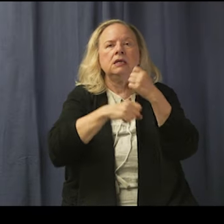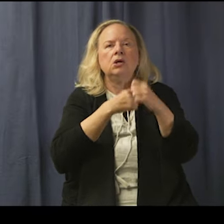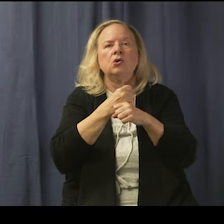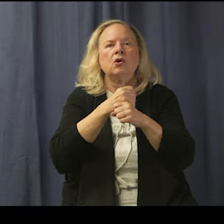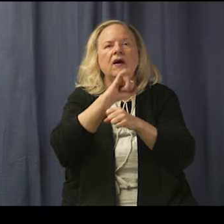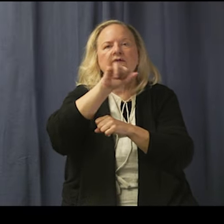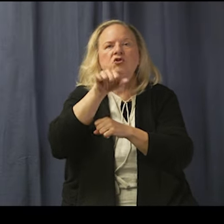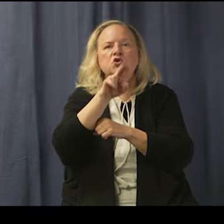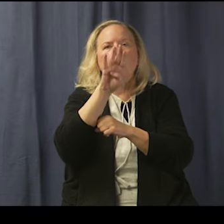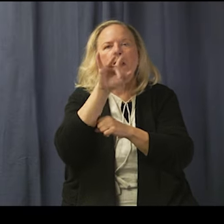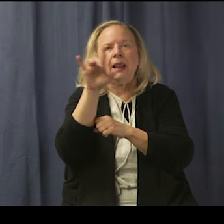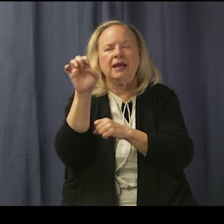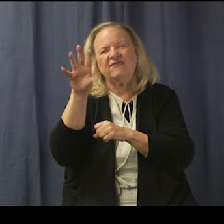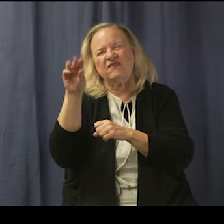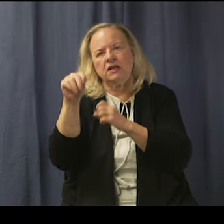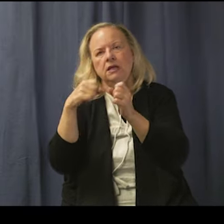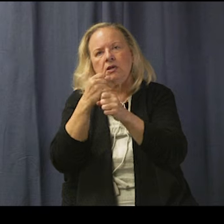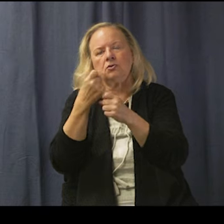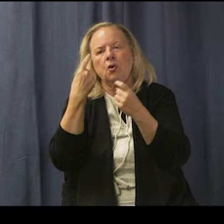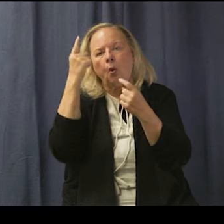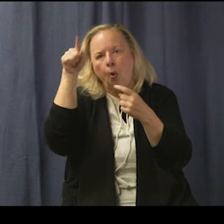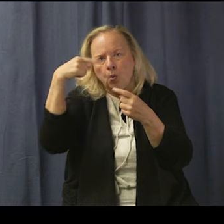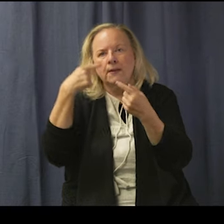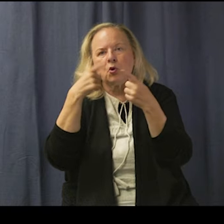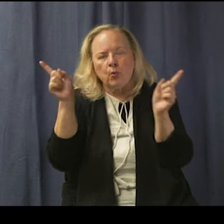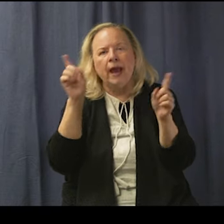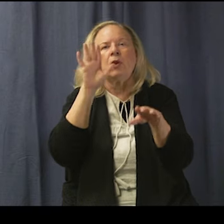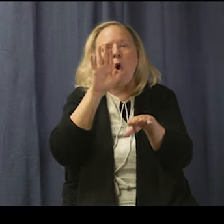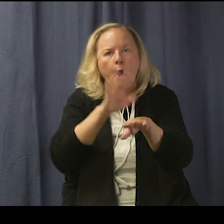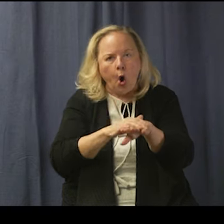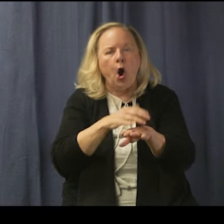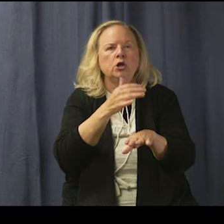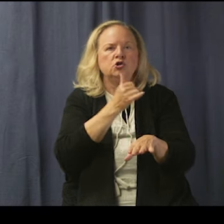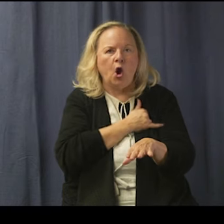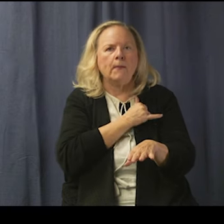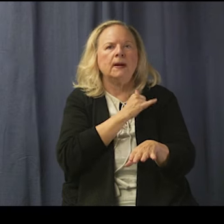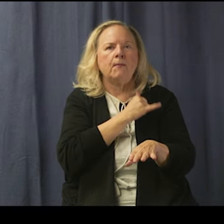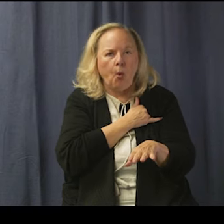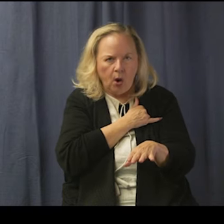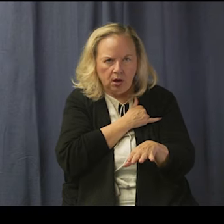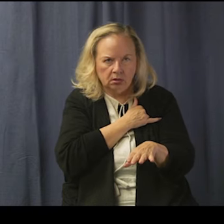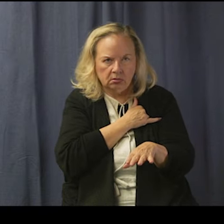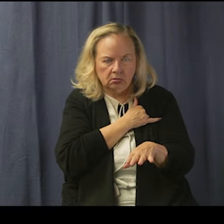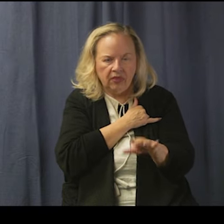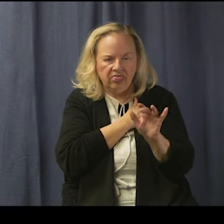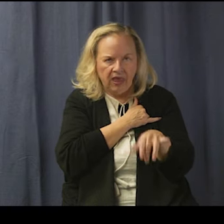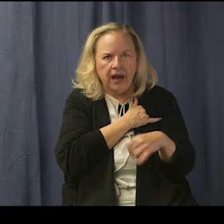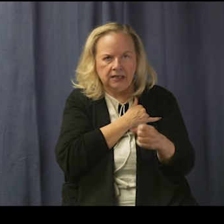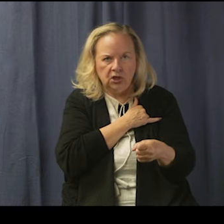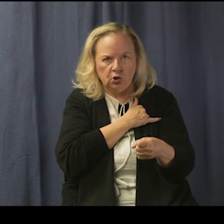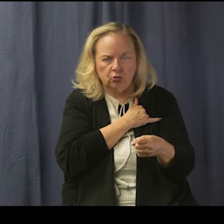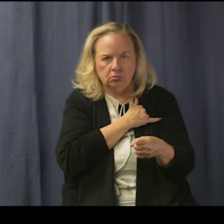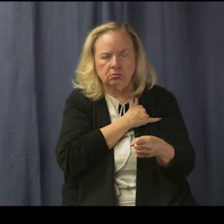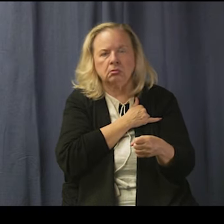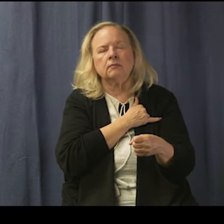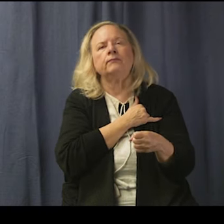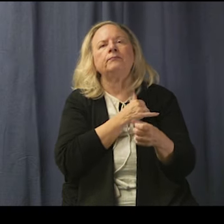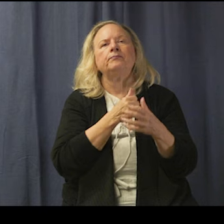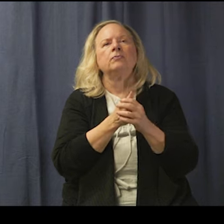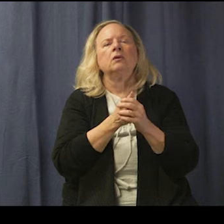Jubilee is always and only proclaimed on Yom Kippur for that year. And then it